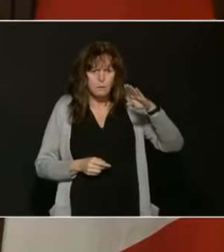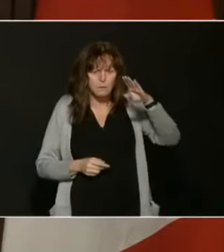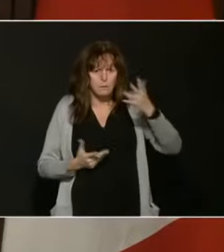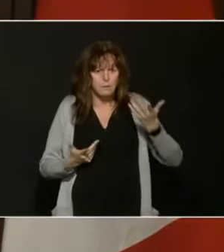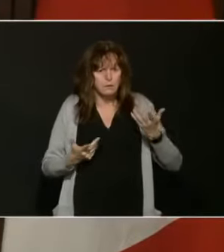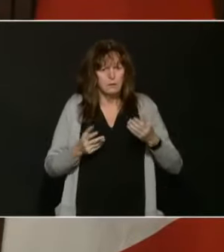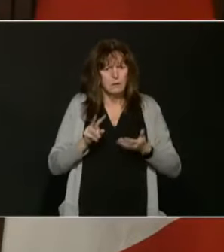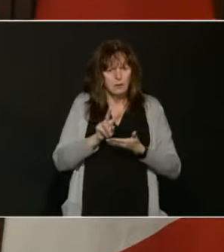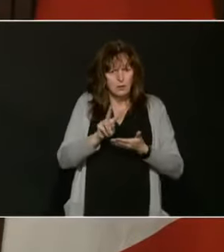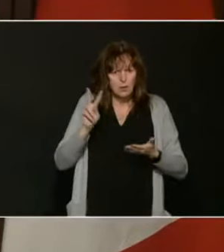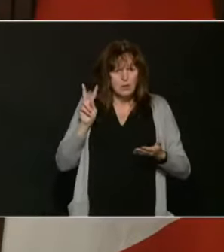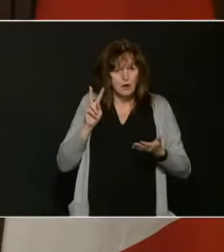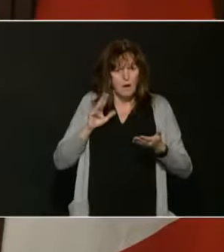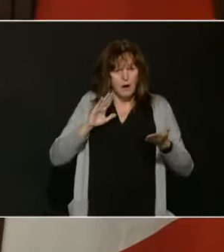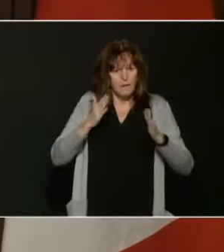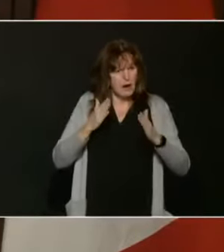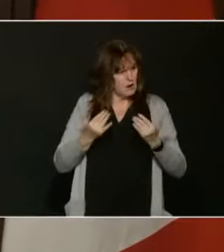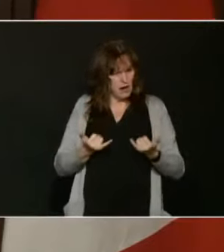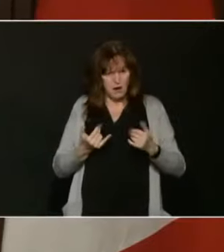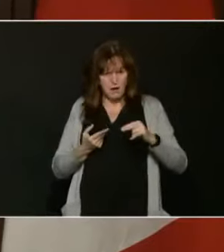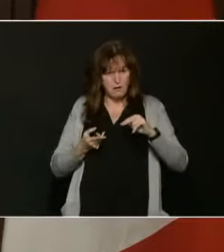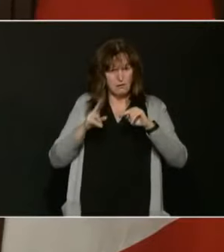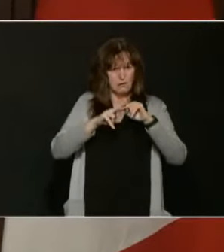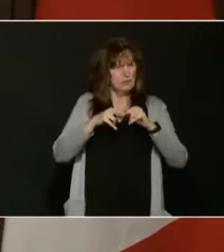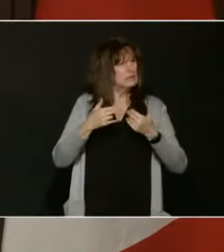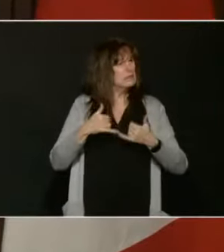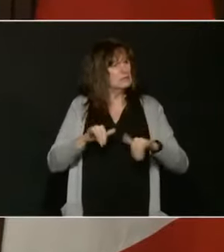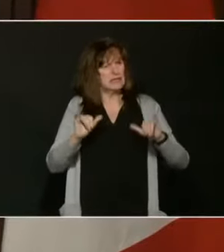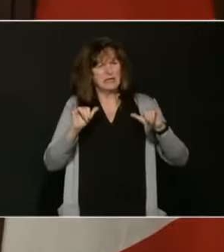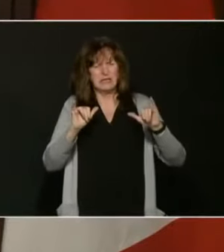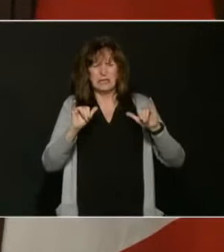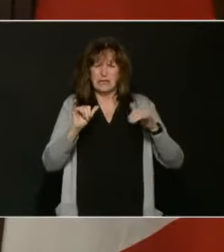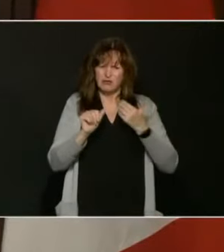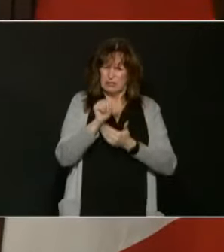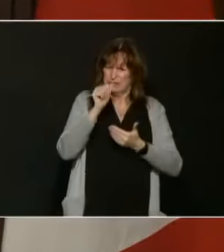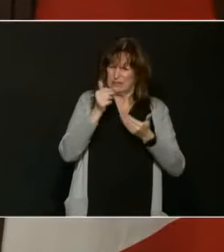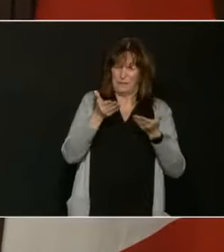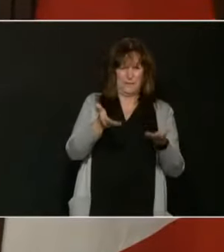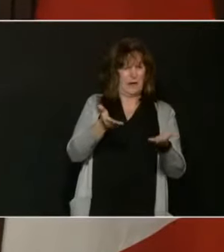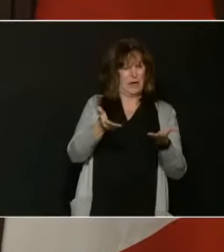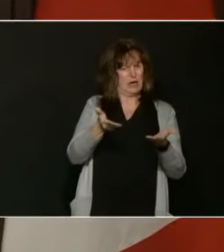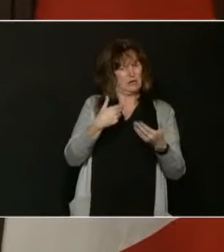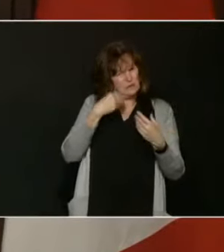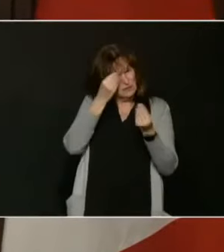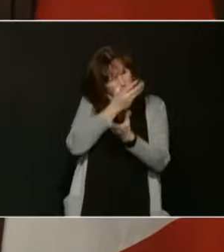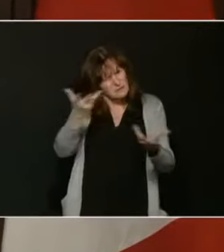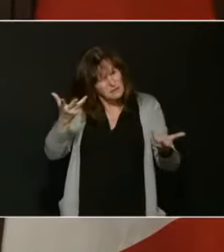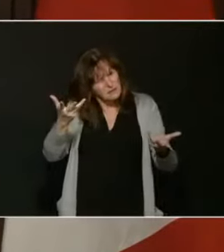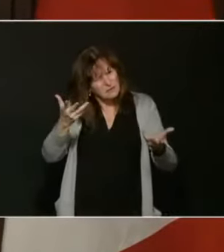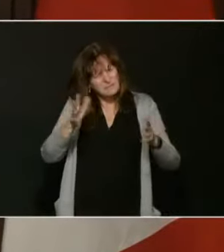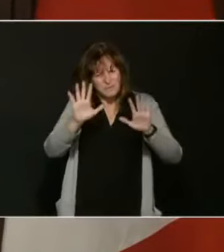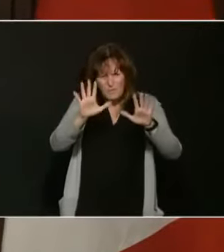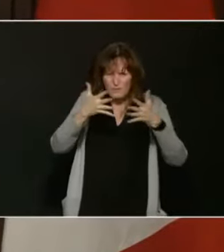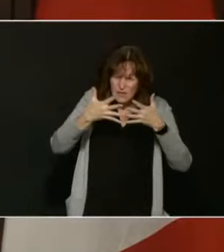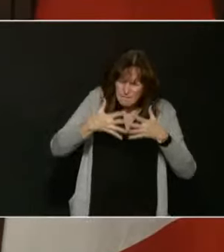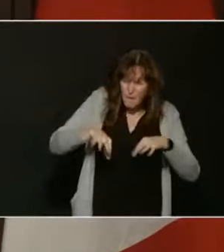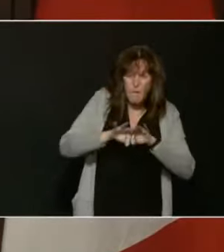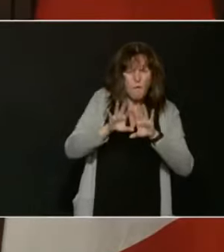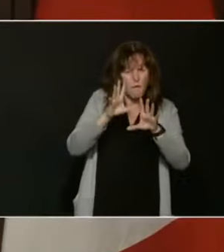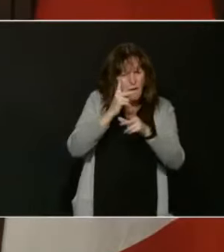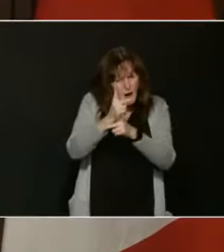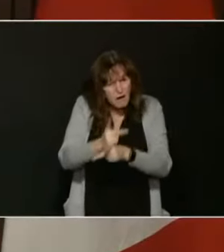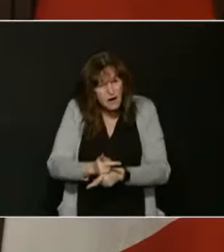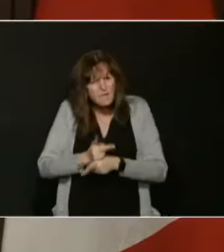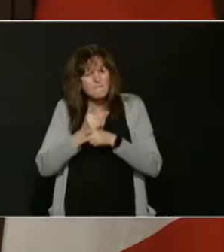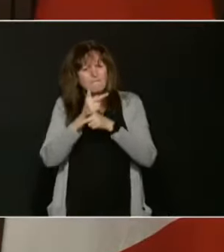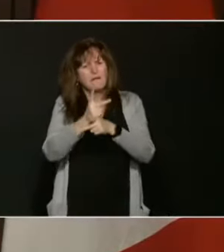means that we still face a very risky situation. So we're still in the early stages of our journey through the minefield. Our intensive care units are